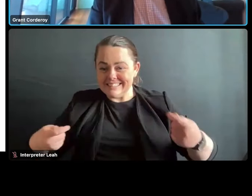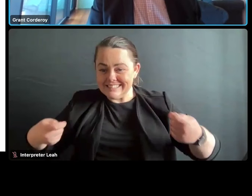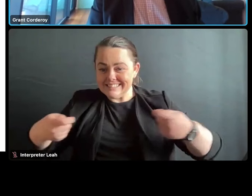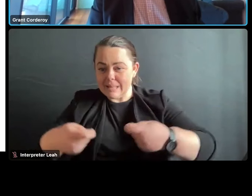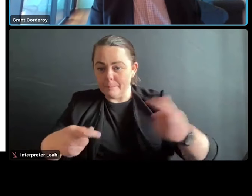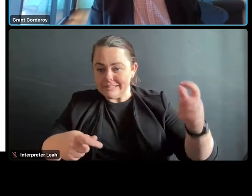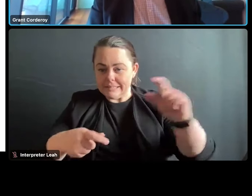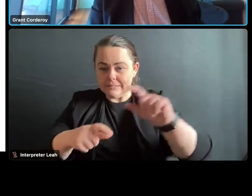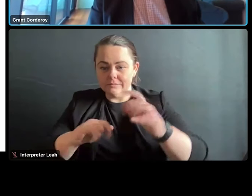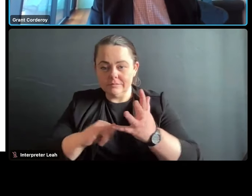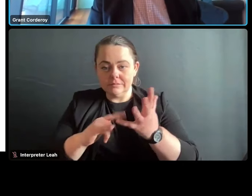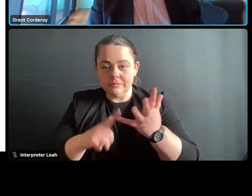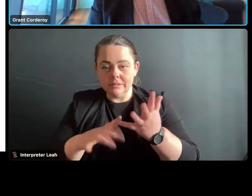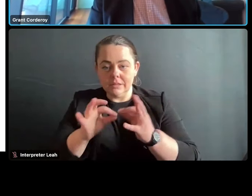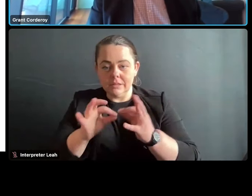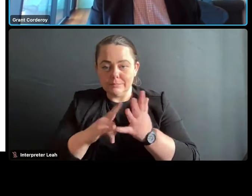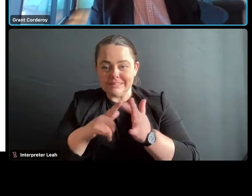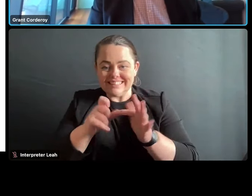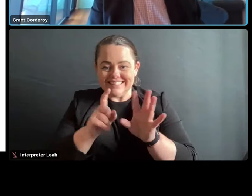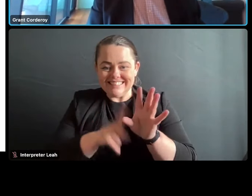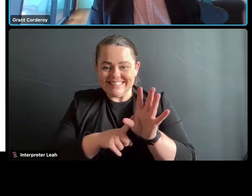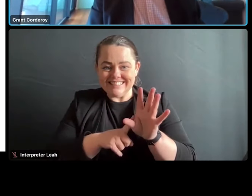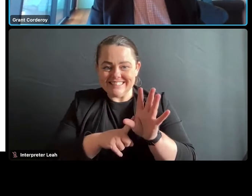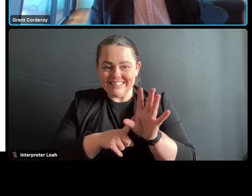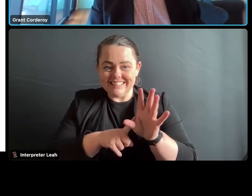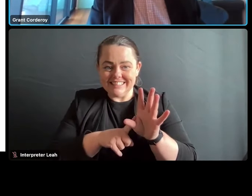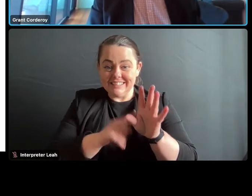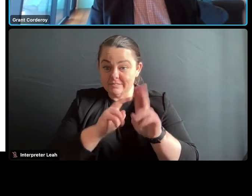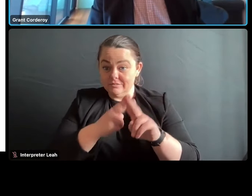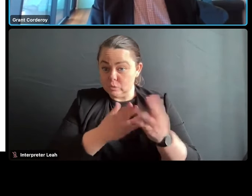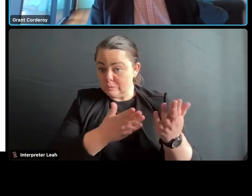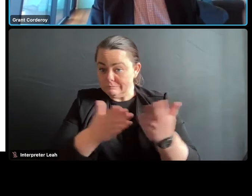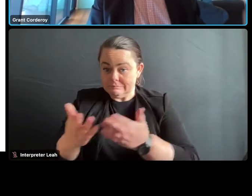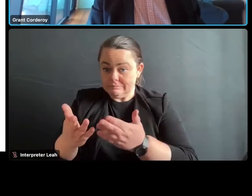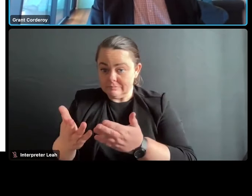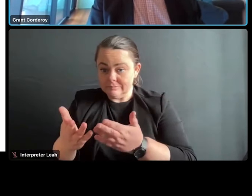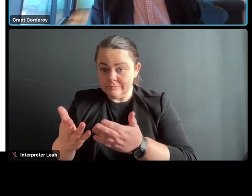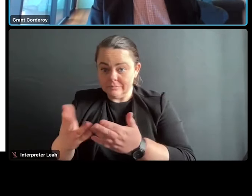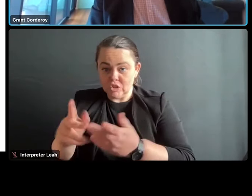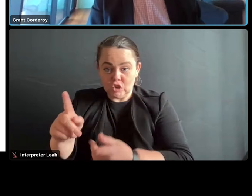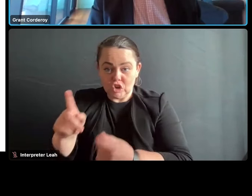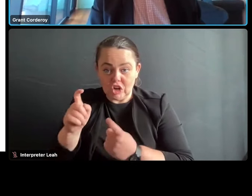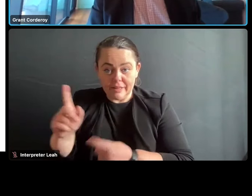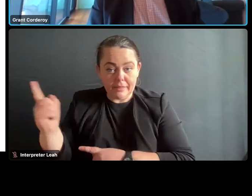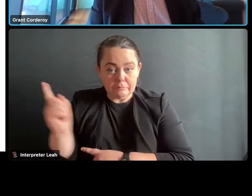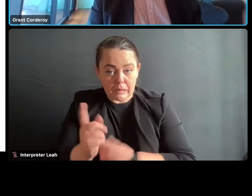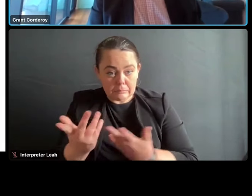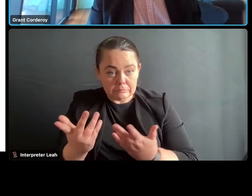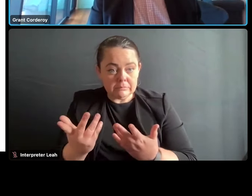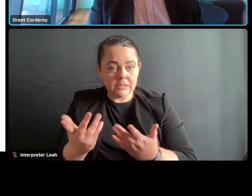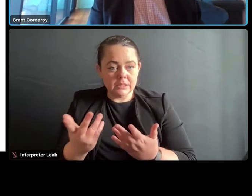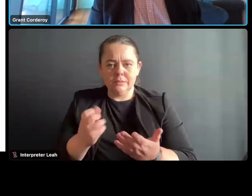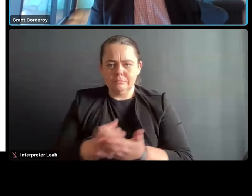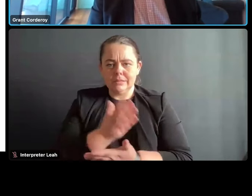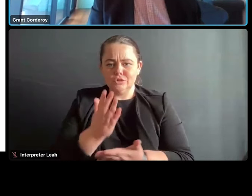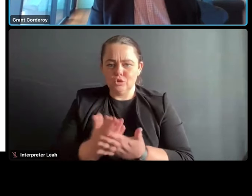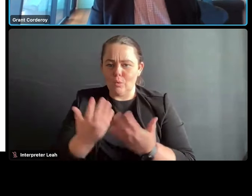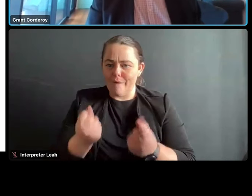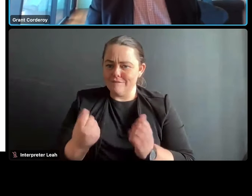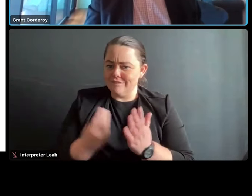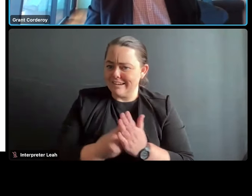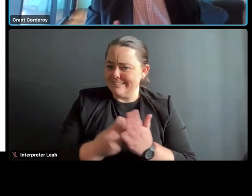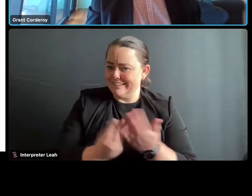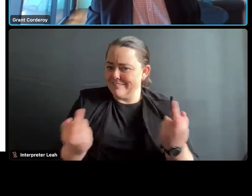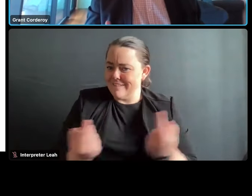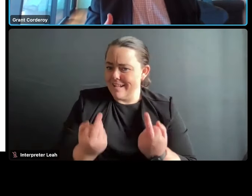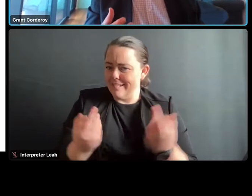the allied health. And if there needs to be increased allied health, what is the cost of that and have the funding for it and how is that going to work? So